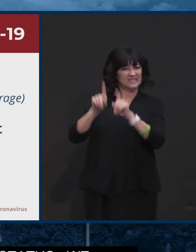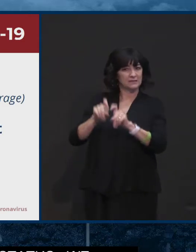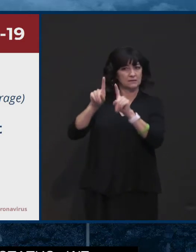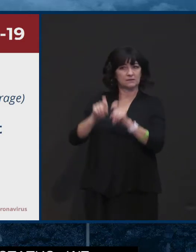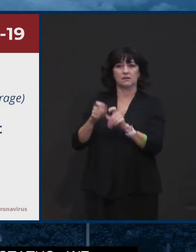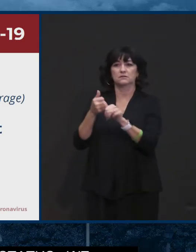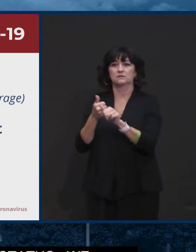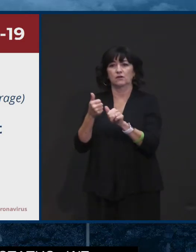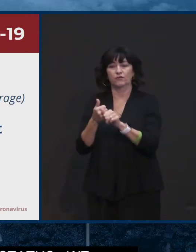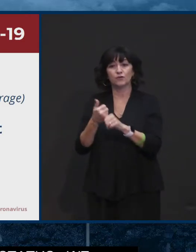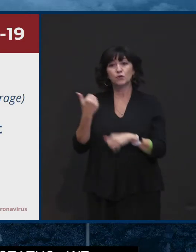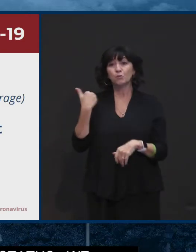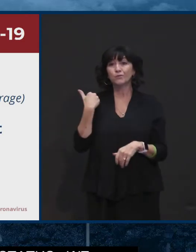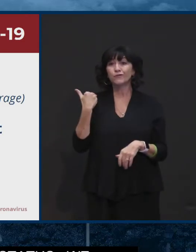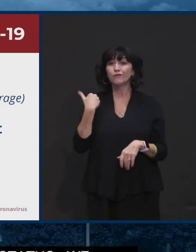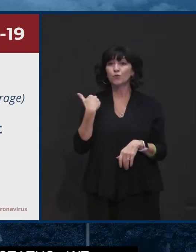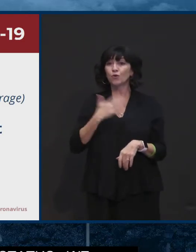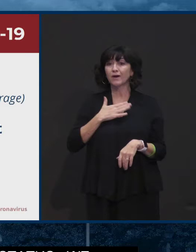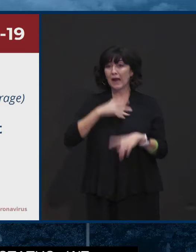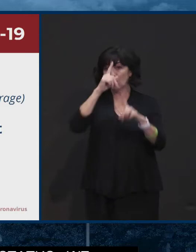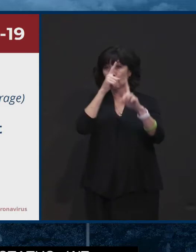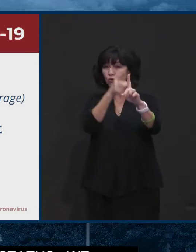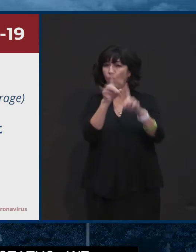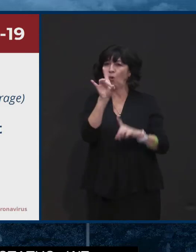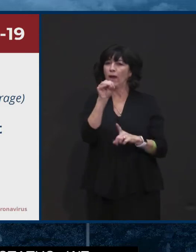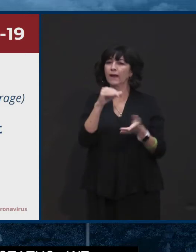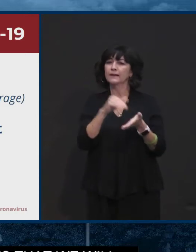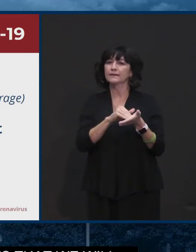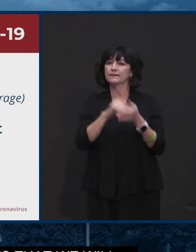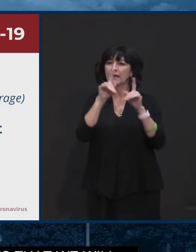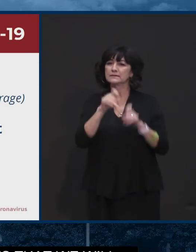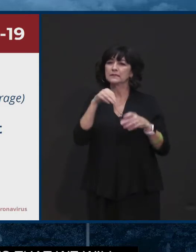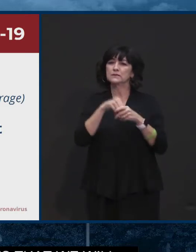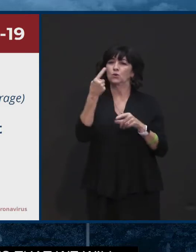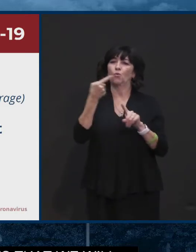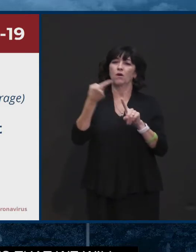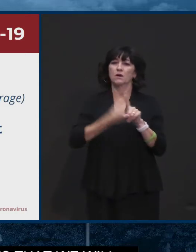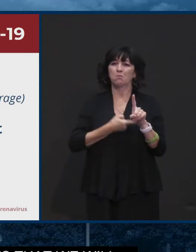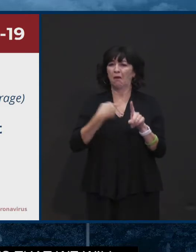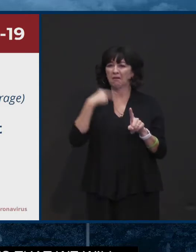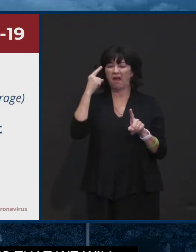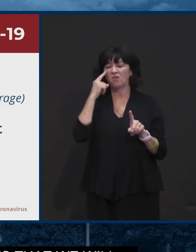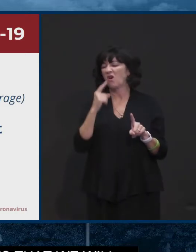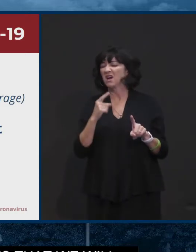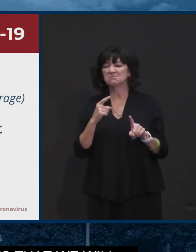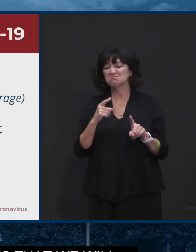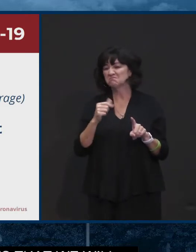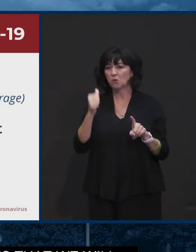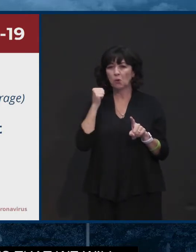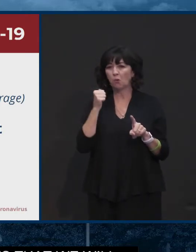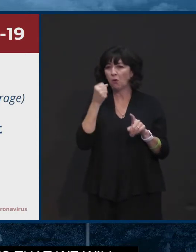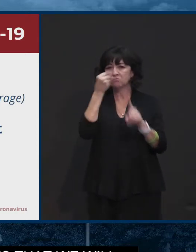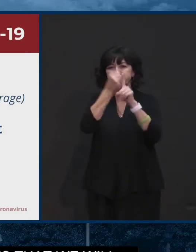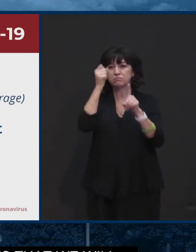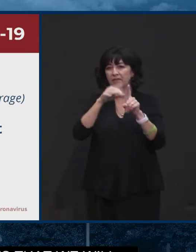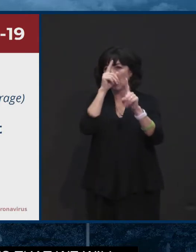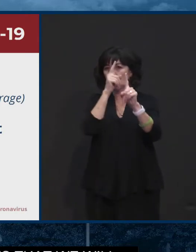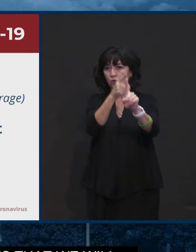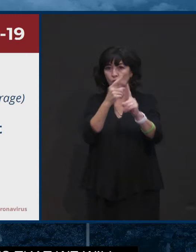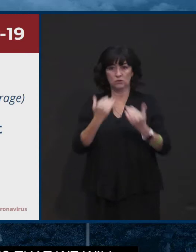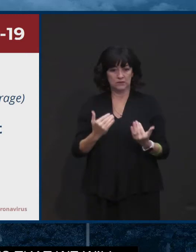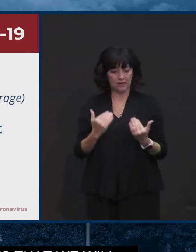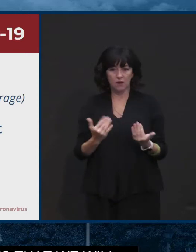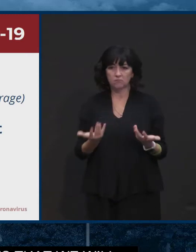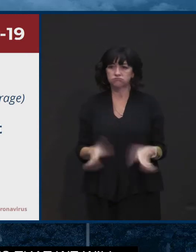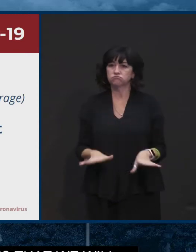monthly goal was 80,000 tests per month. I didn't think we'd ever hit that, but we're going to be over 100,000 for